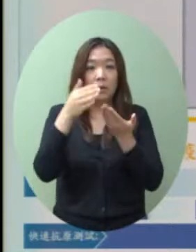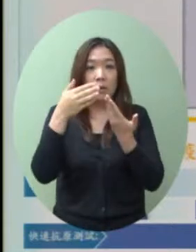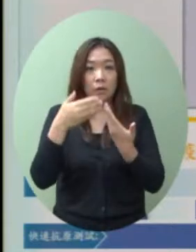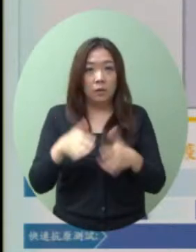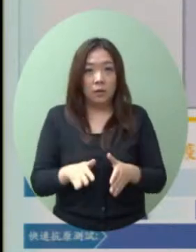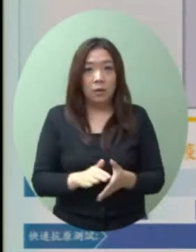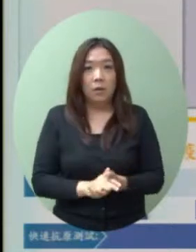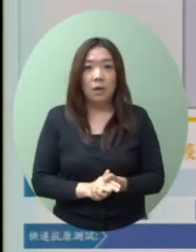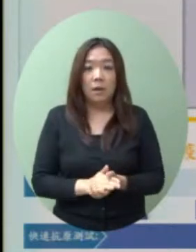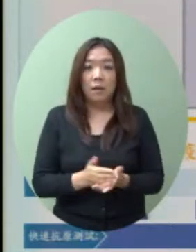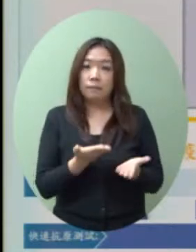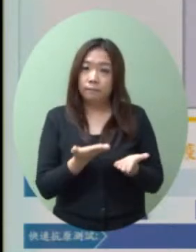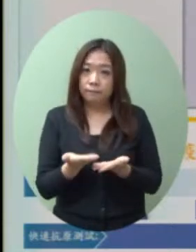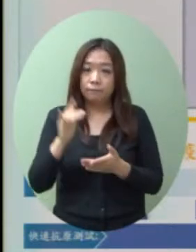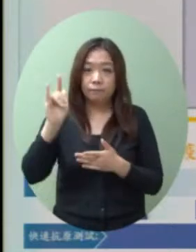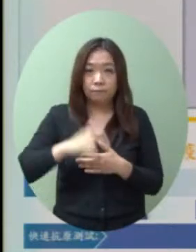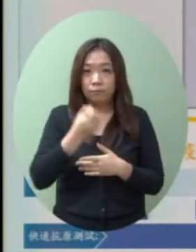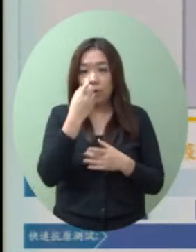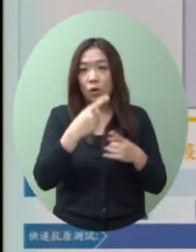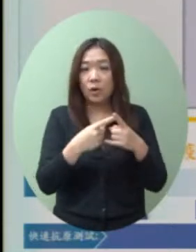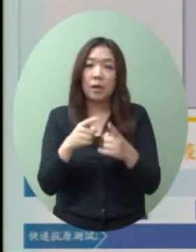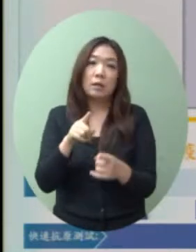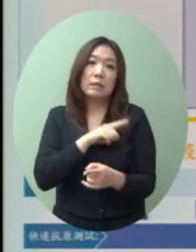be cancelled.